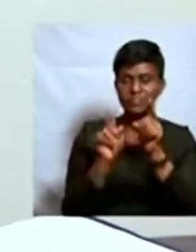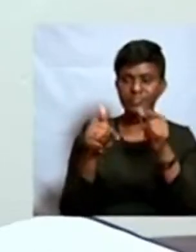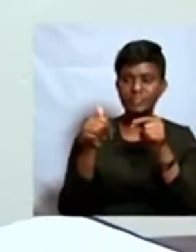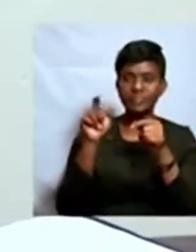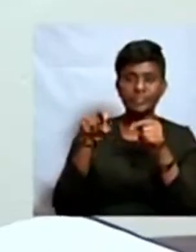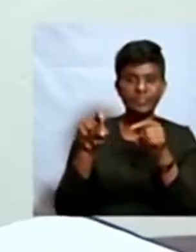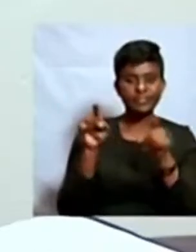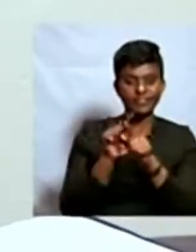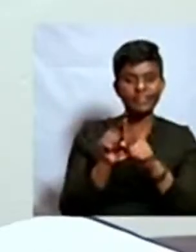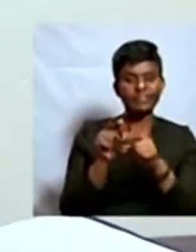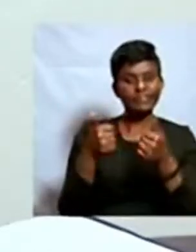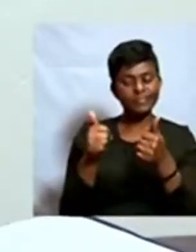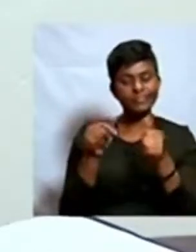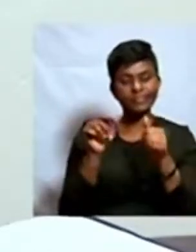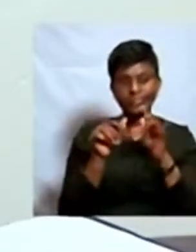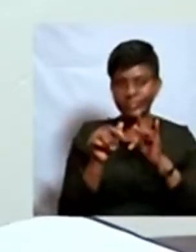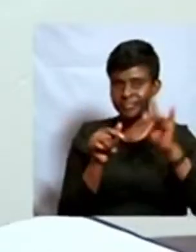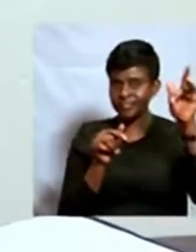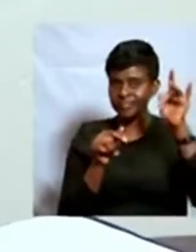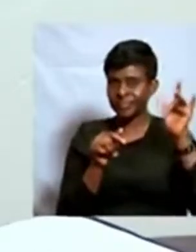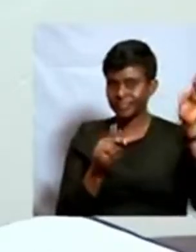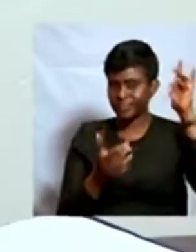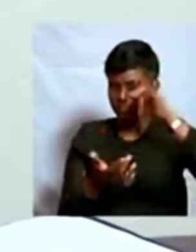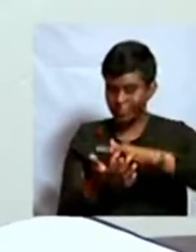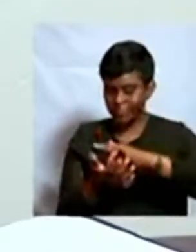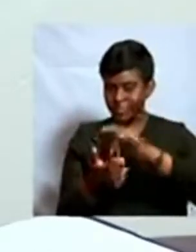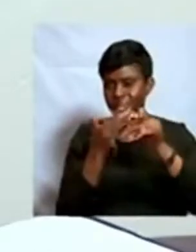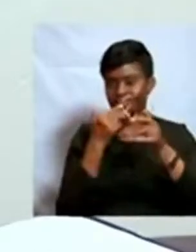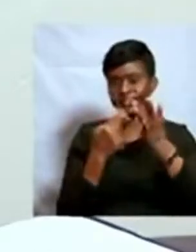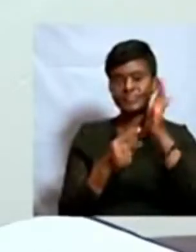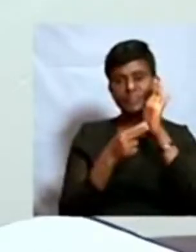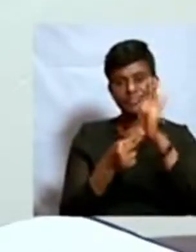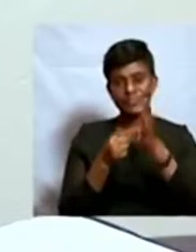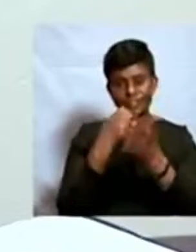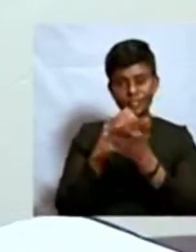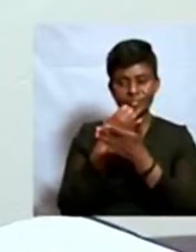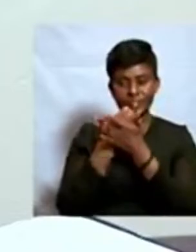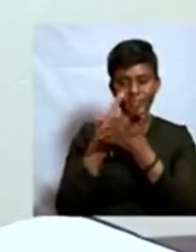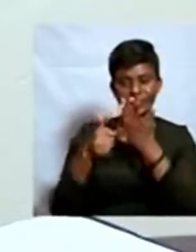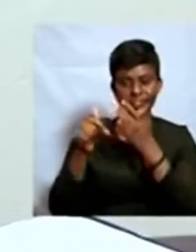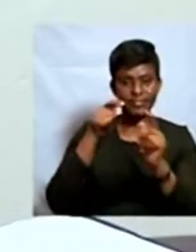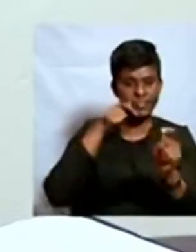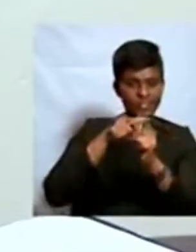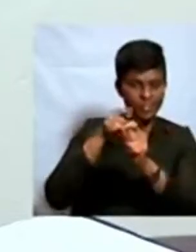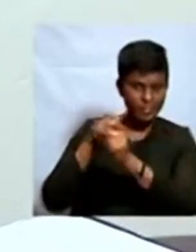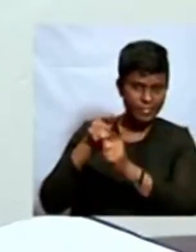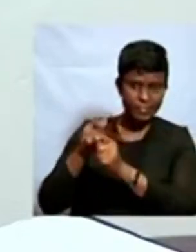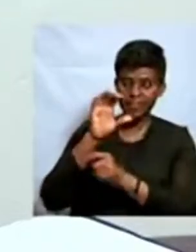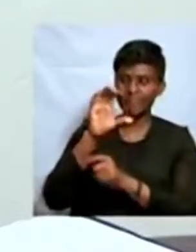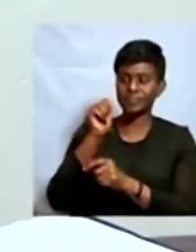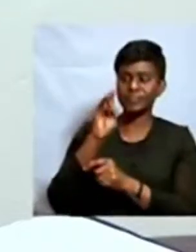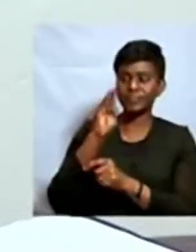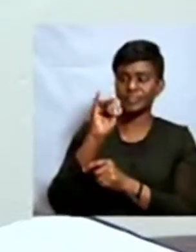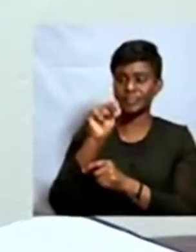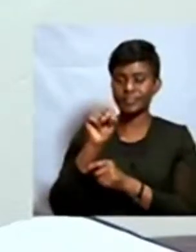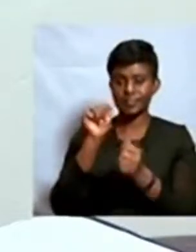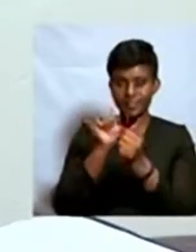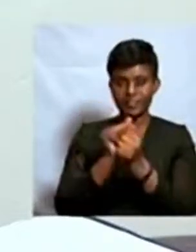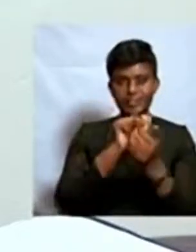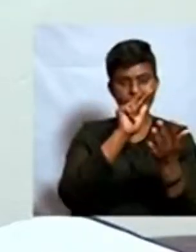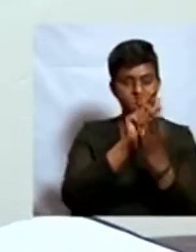require that when an aircraft is arriving, they must show evidence that they have sprayed the cabin with an